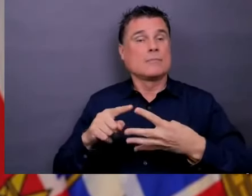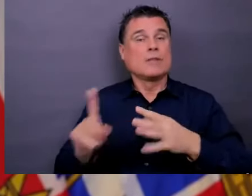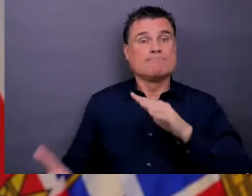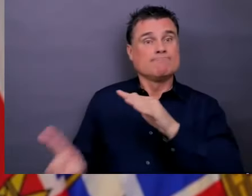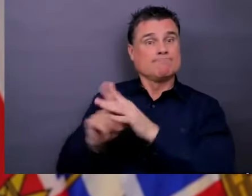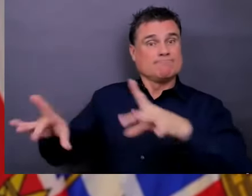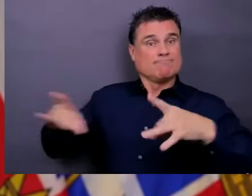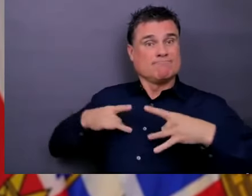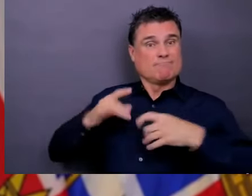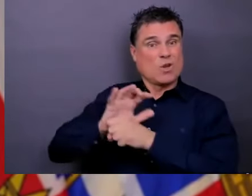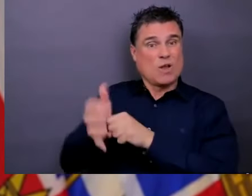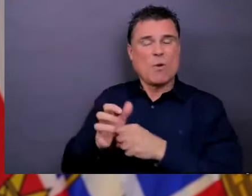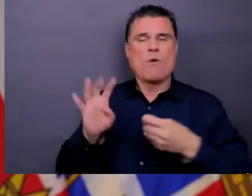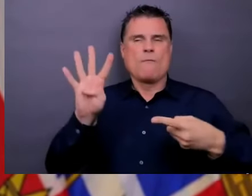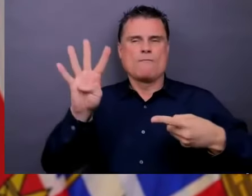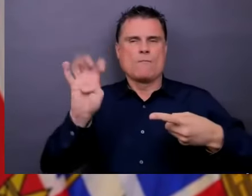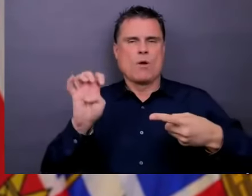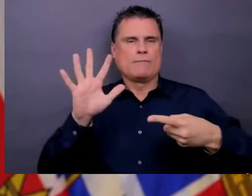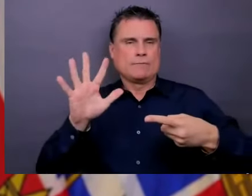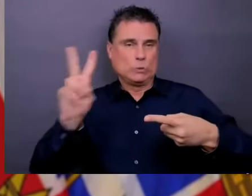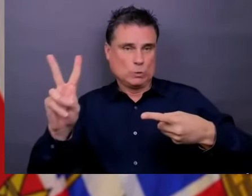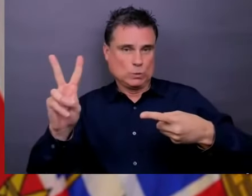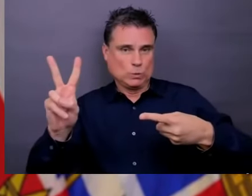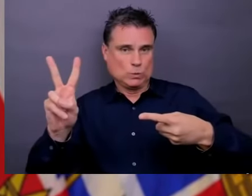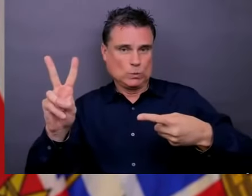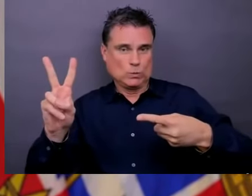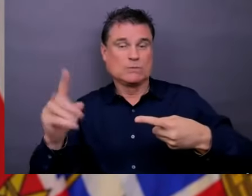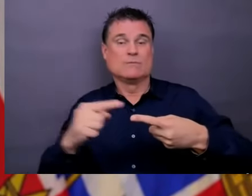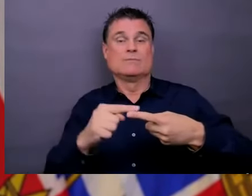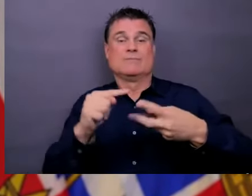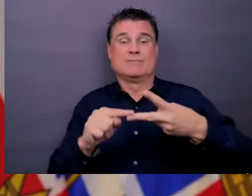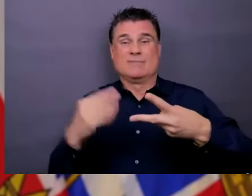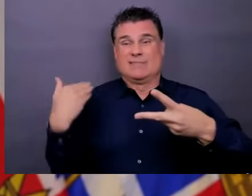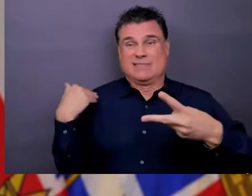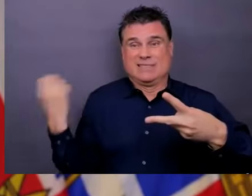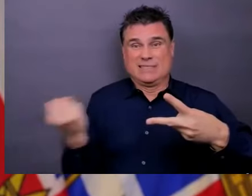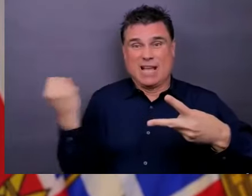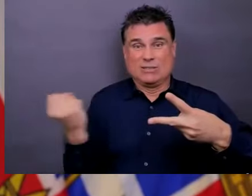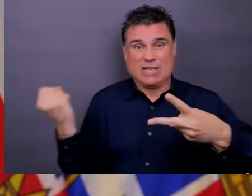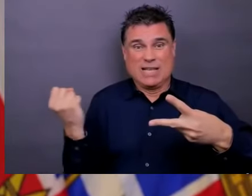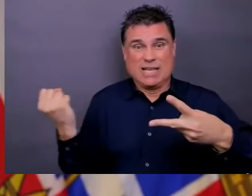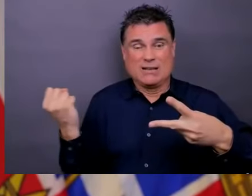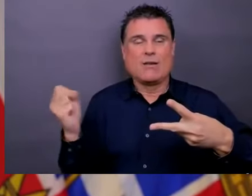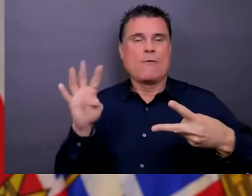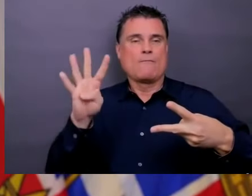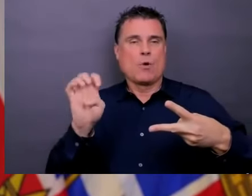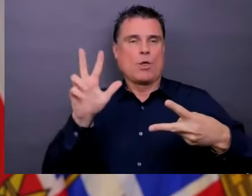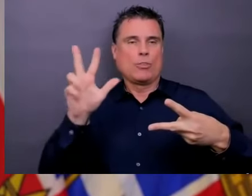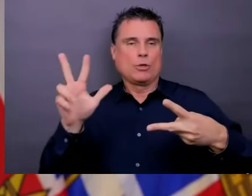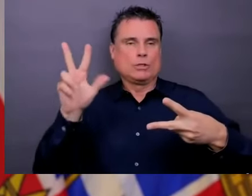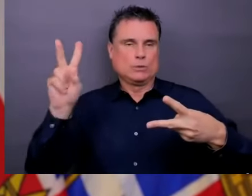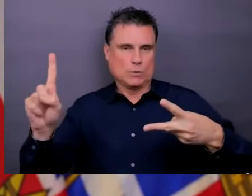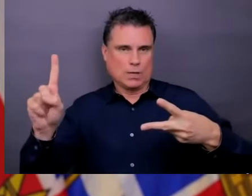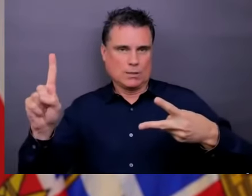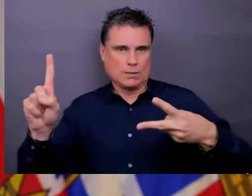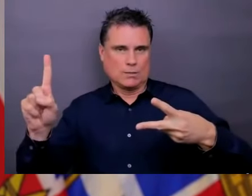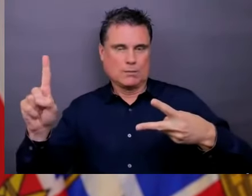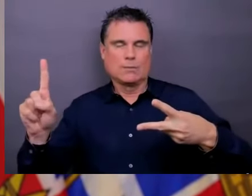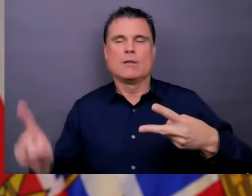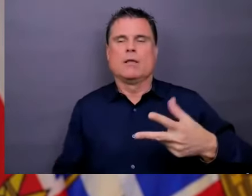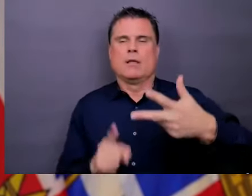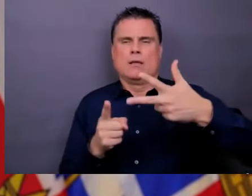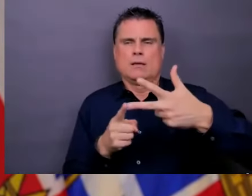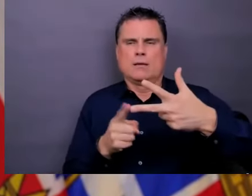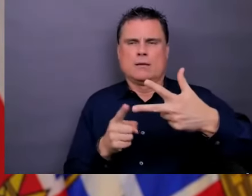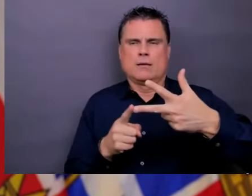COVID-19 diagnosed in British Columbia. From Saturday to Sunday, an additional 431 new cases. Between